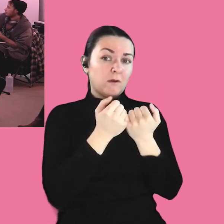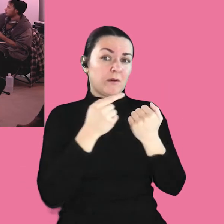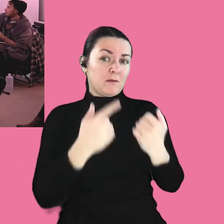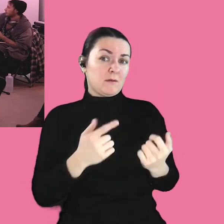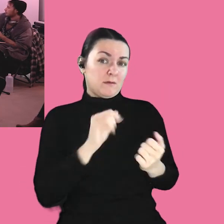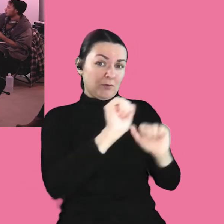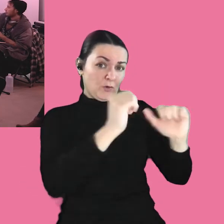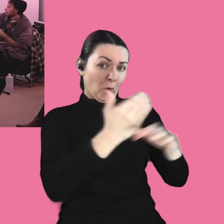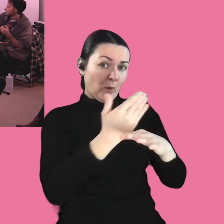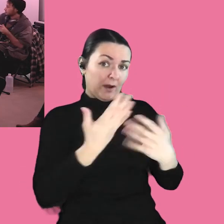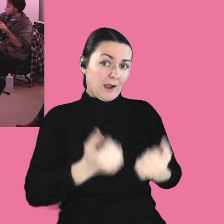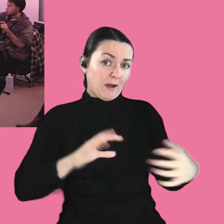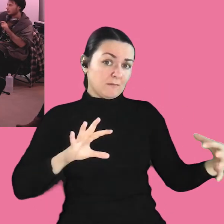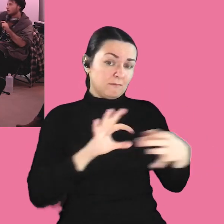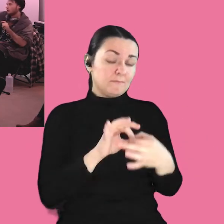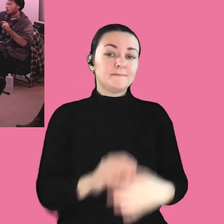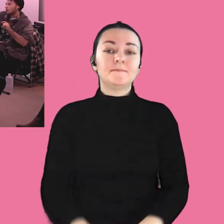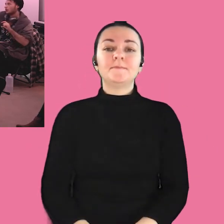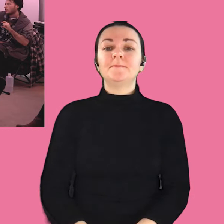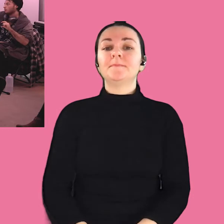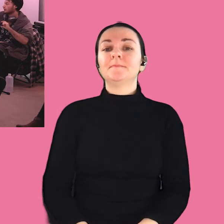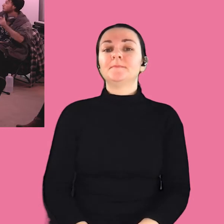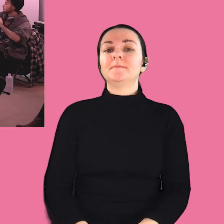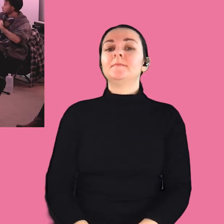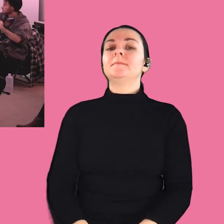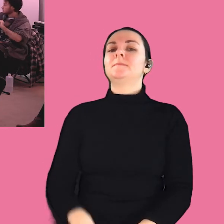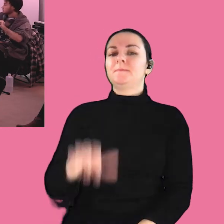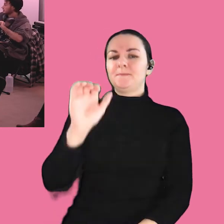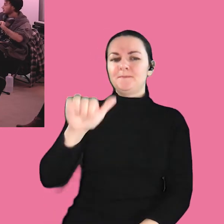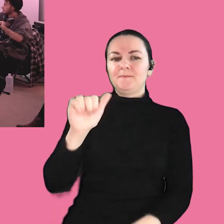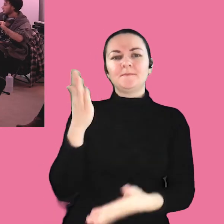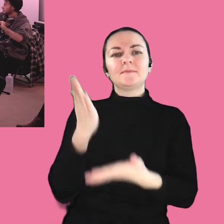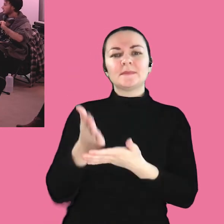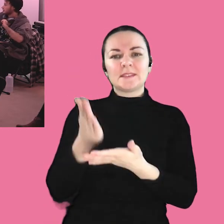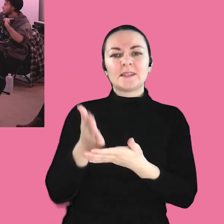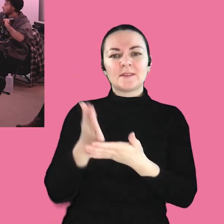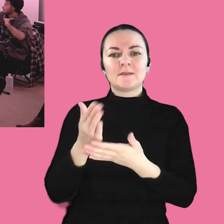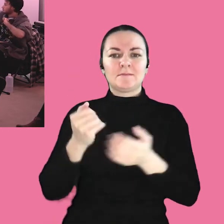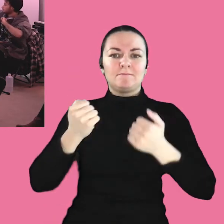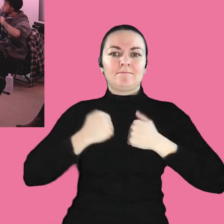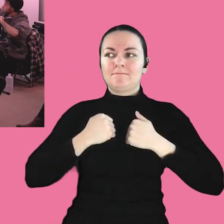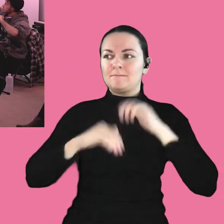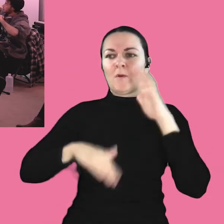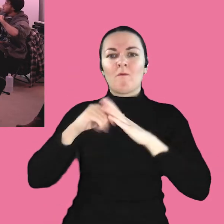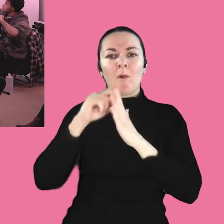between about artists working with stories and